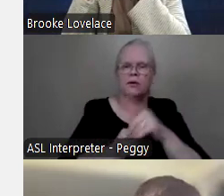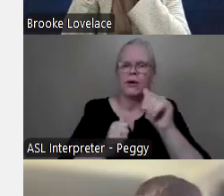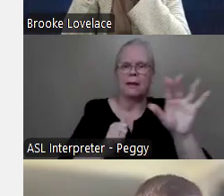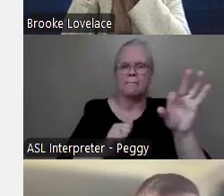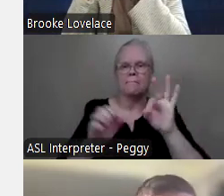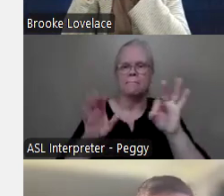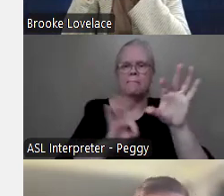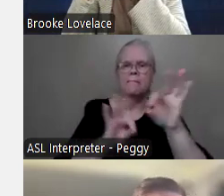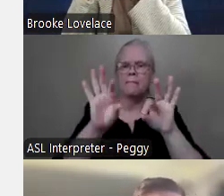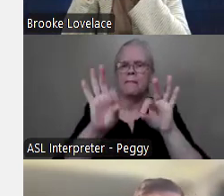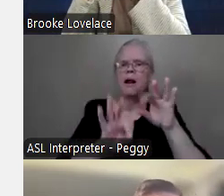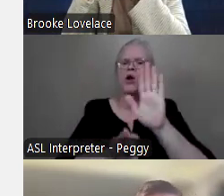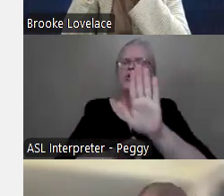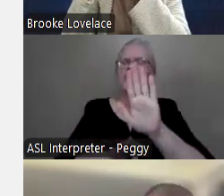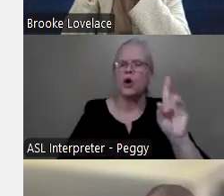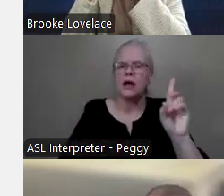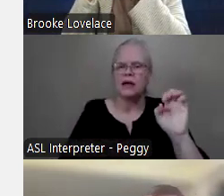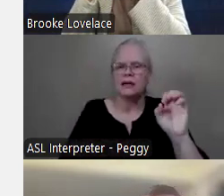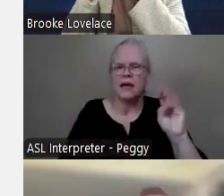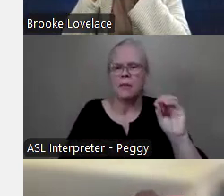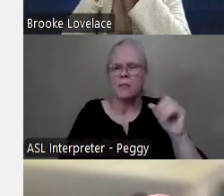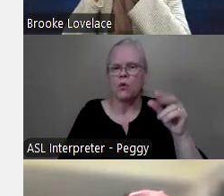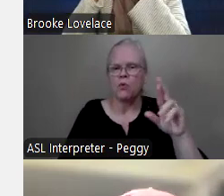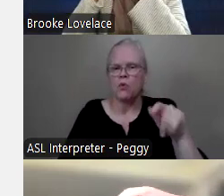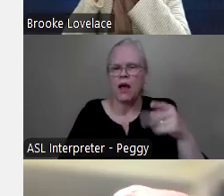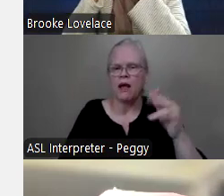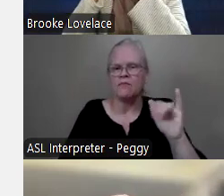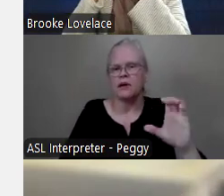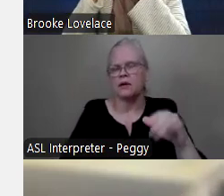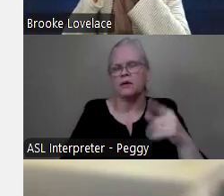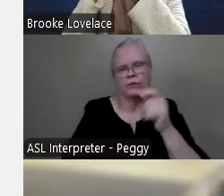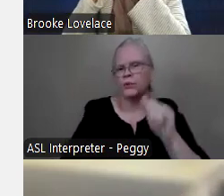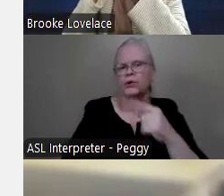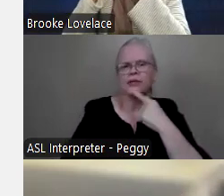select your demographic when you boost it. So you can say like